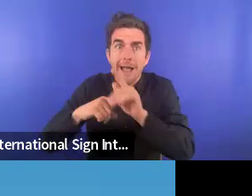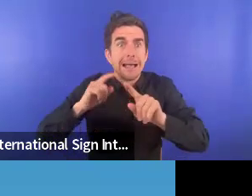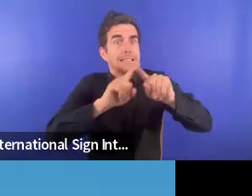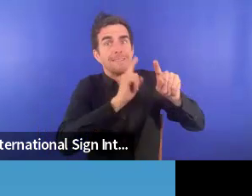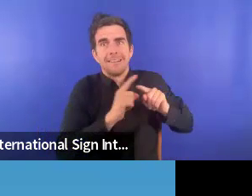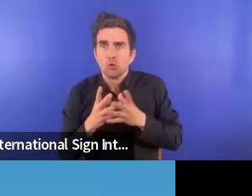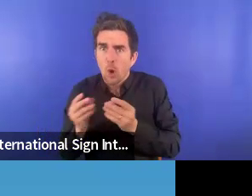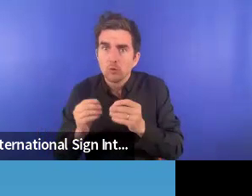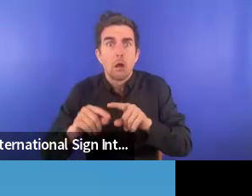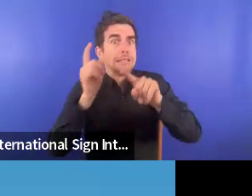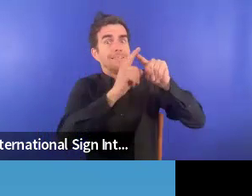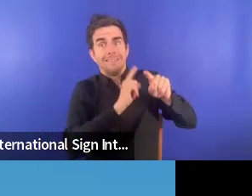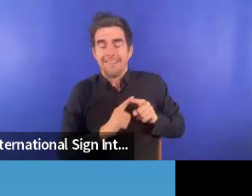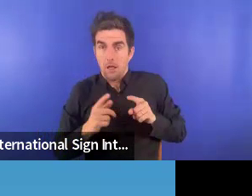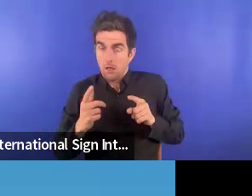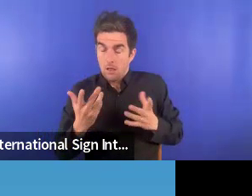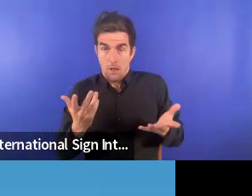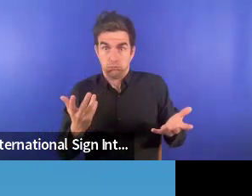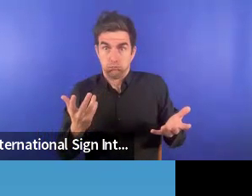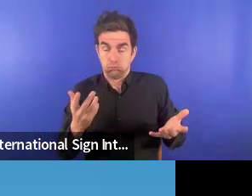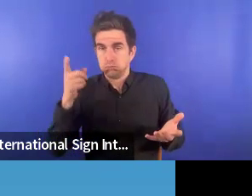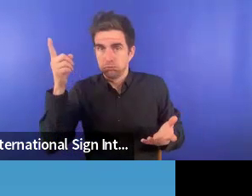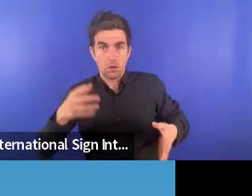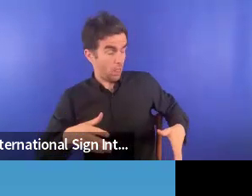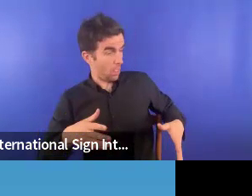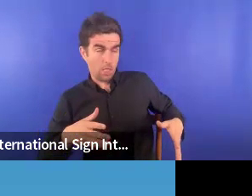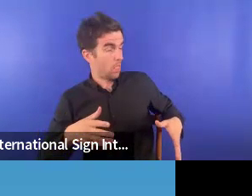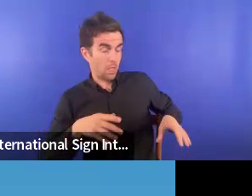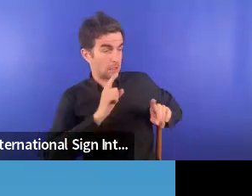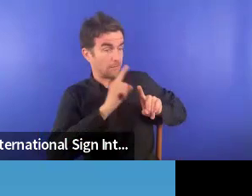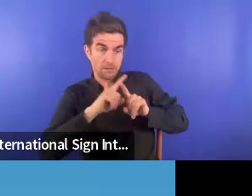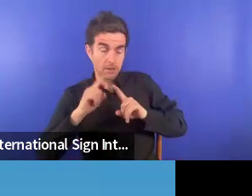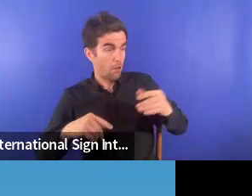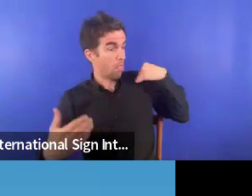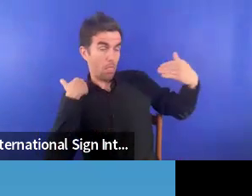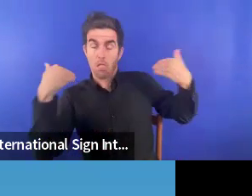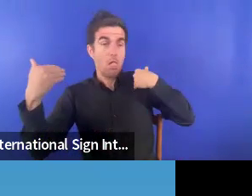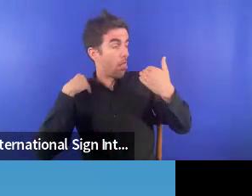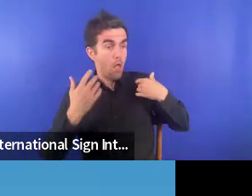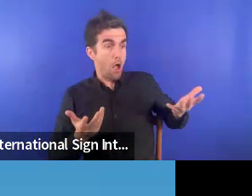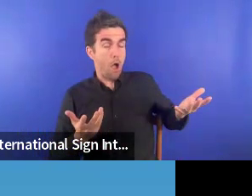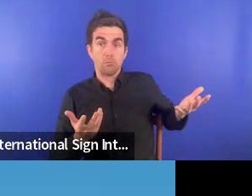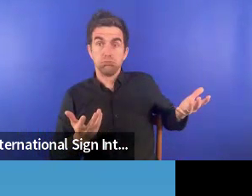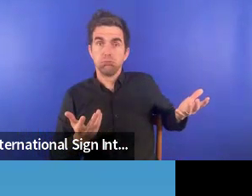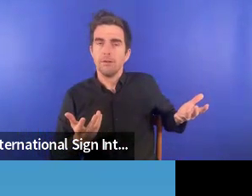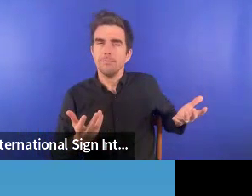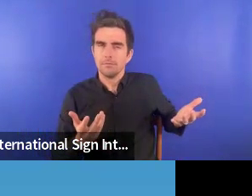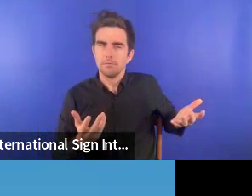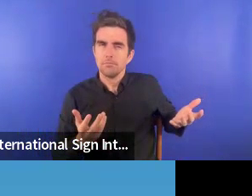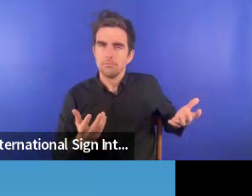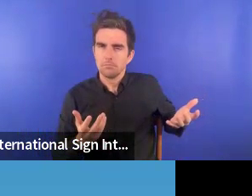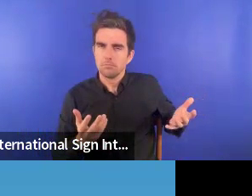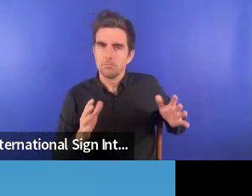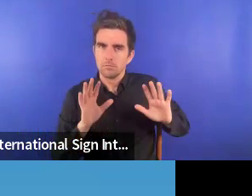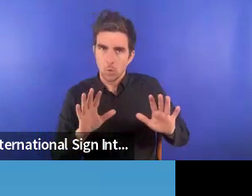that feedback from policymakers where they'll say we're getting different number requests for the same things. And so it's always not